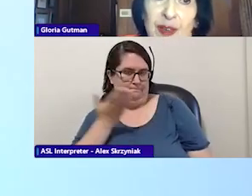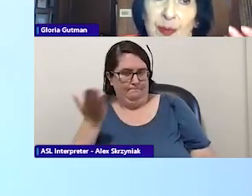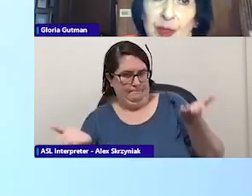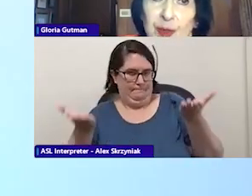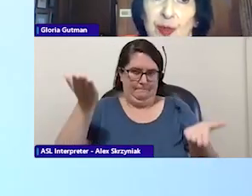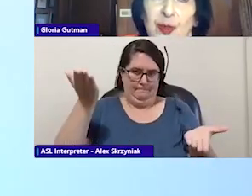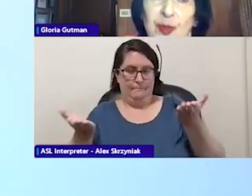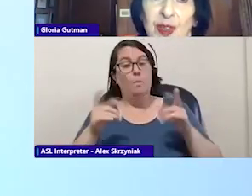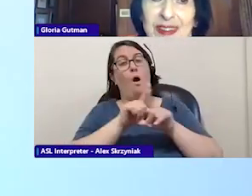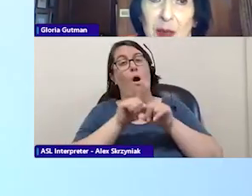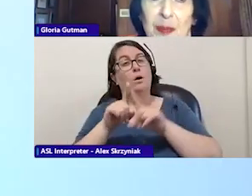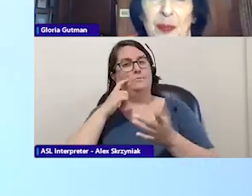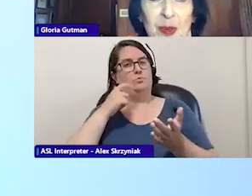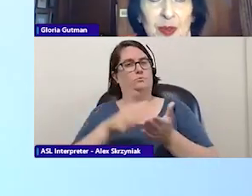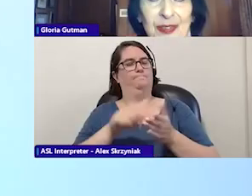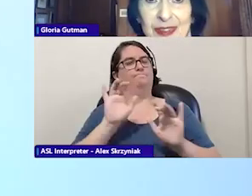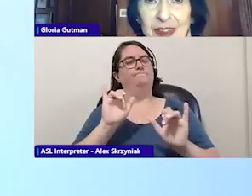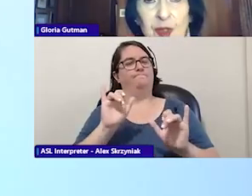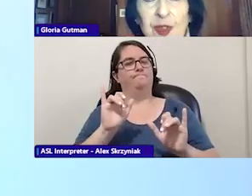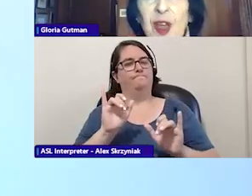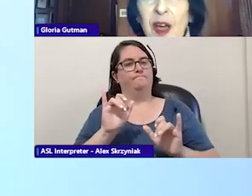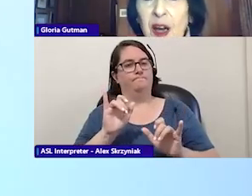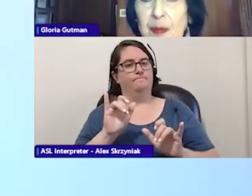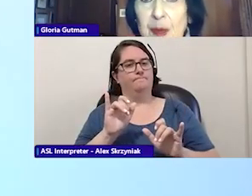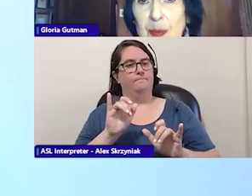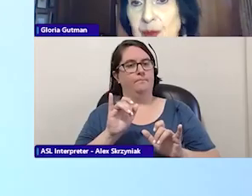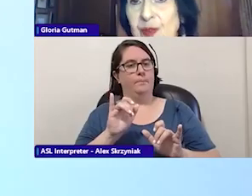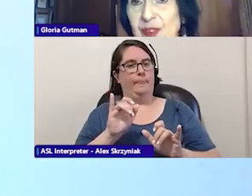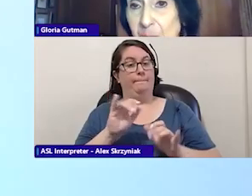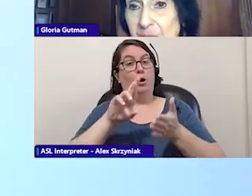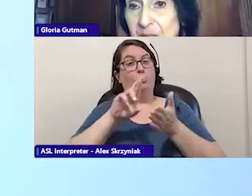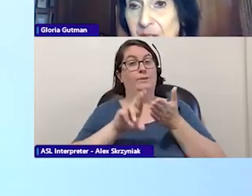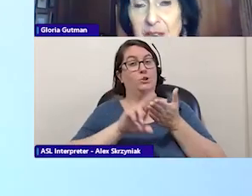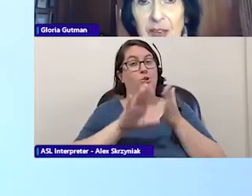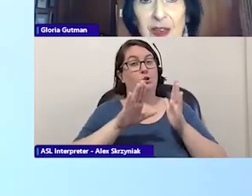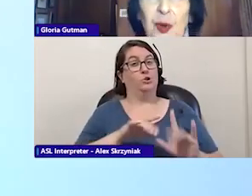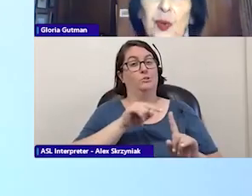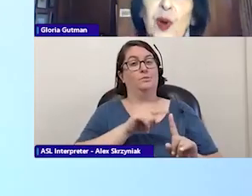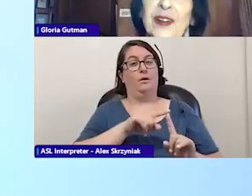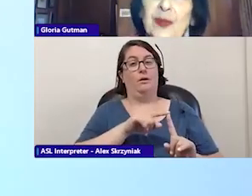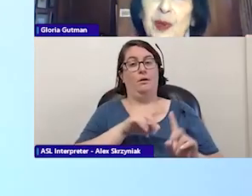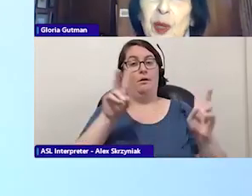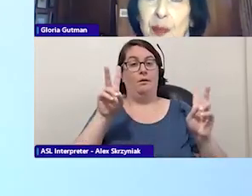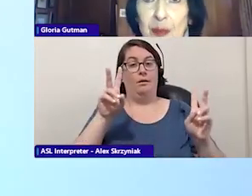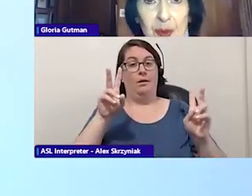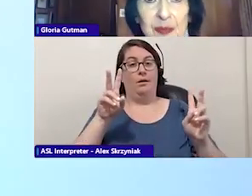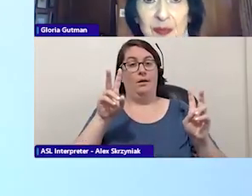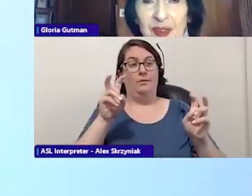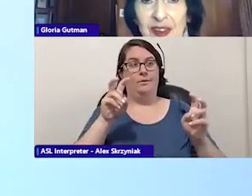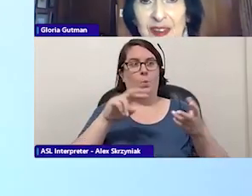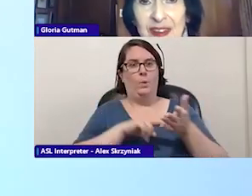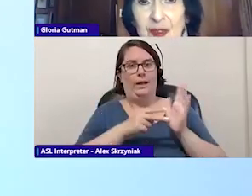remember that researchers and lay people's definitions of abuse vary. So what real